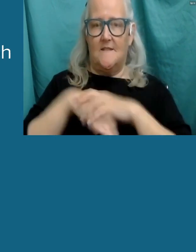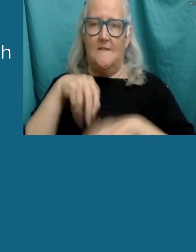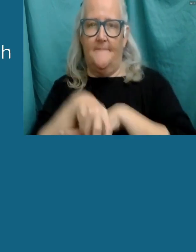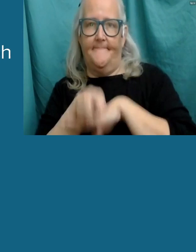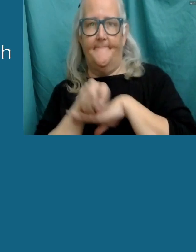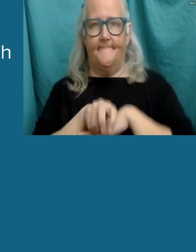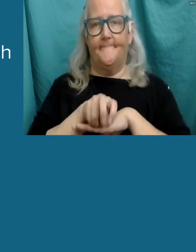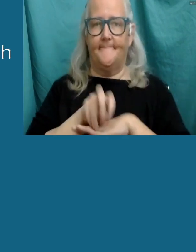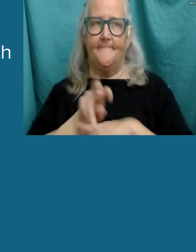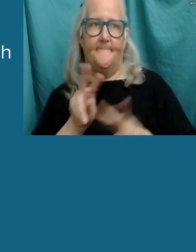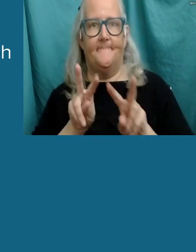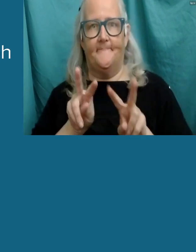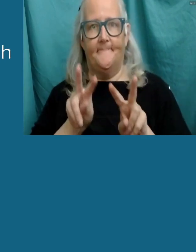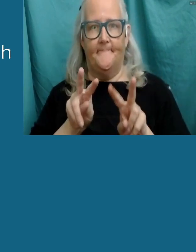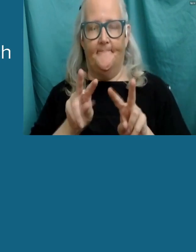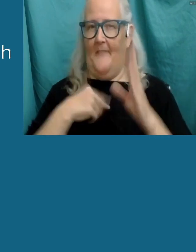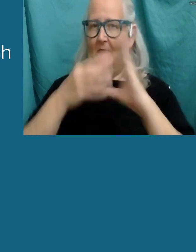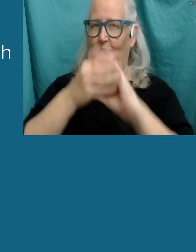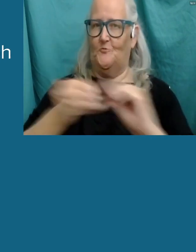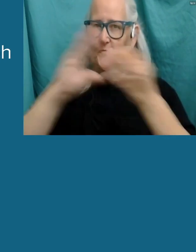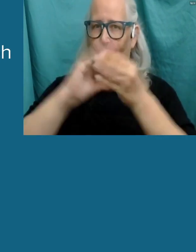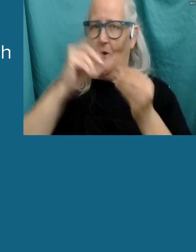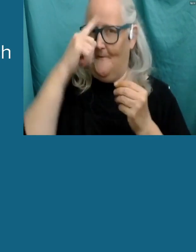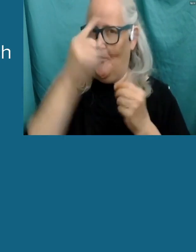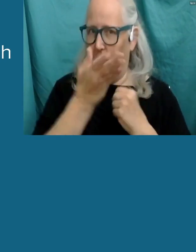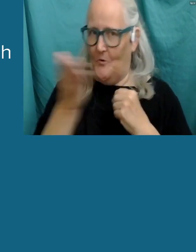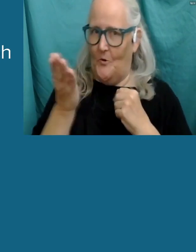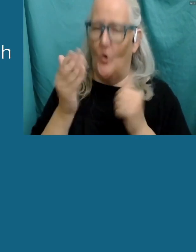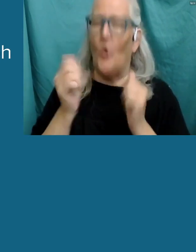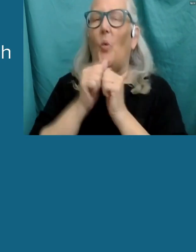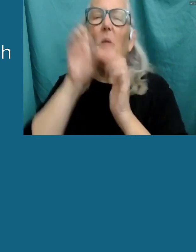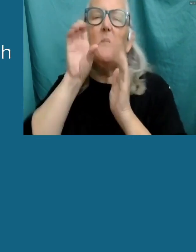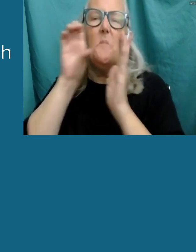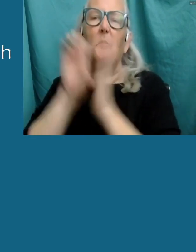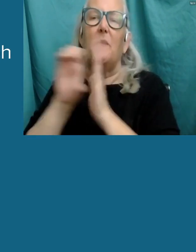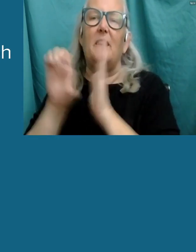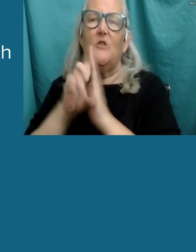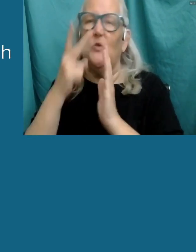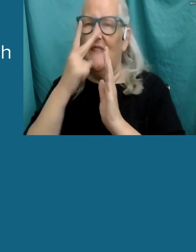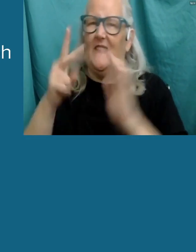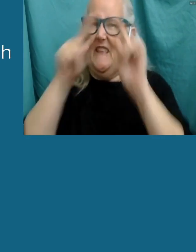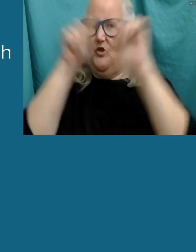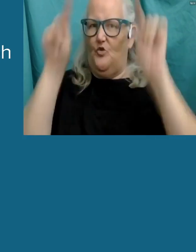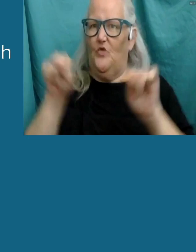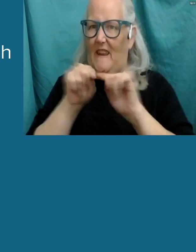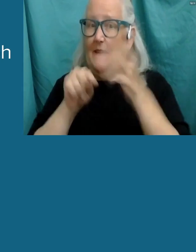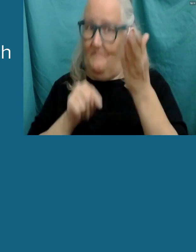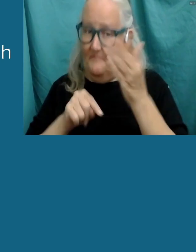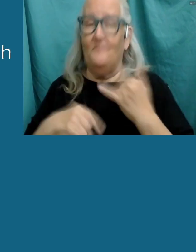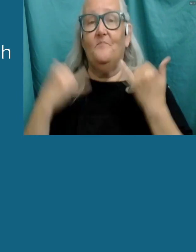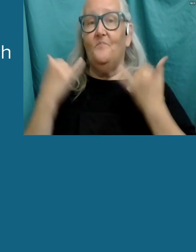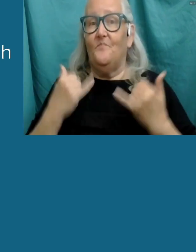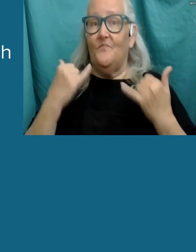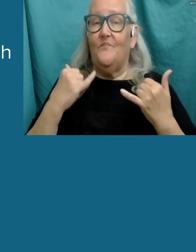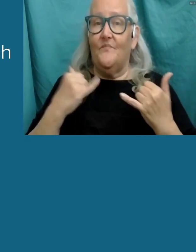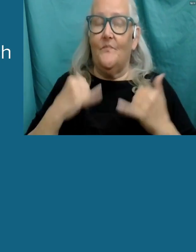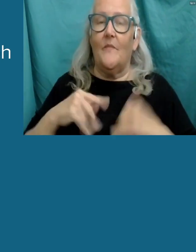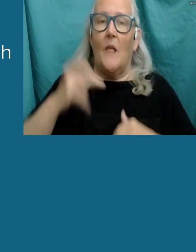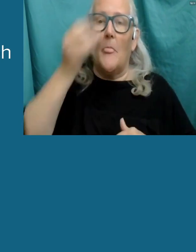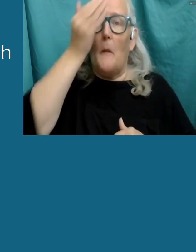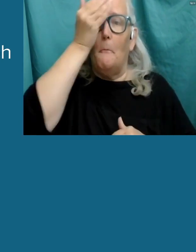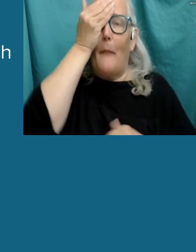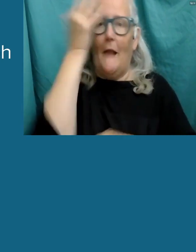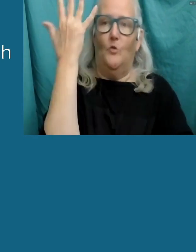you a story with some pictures on the screen. Today's story is The Pirate Tree by